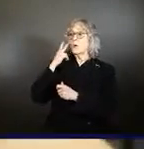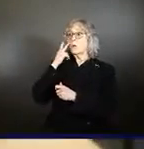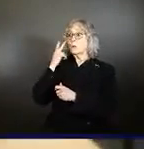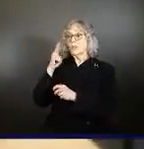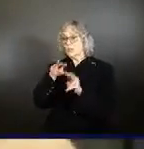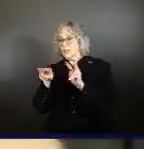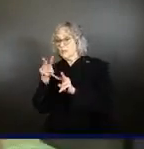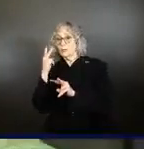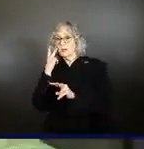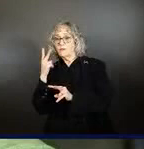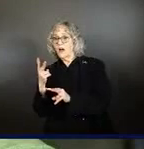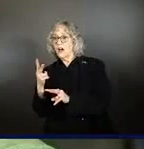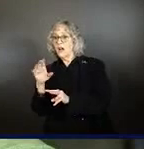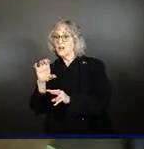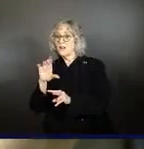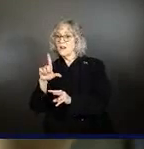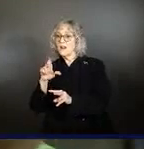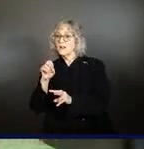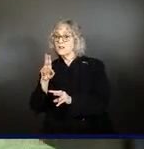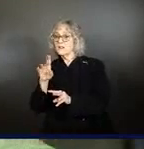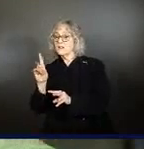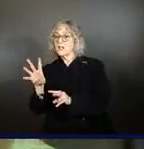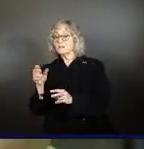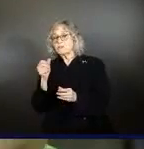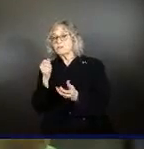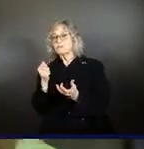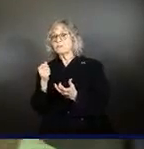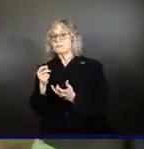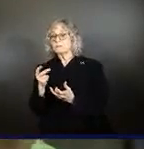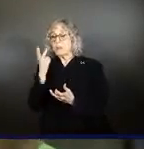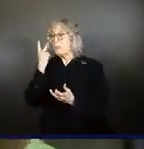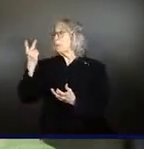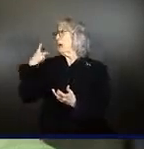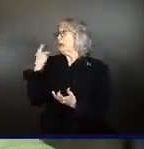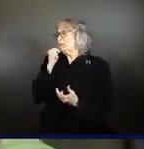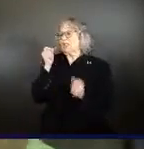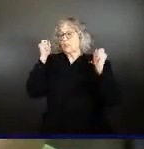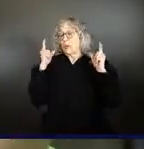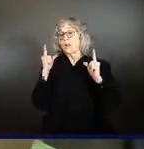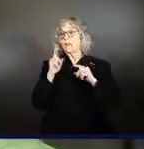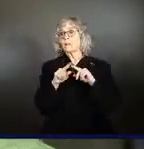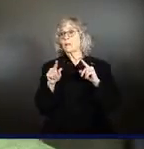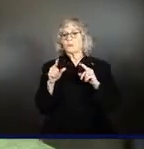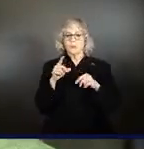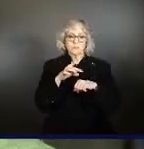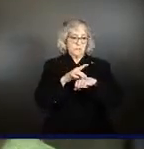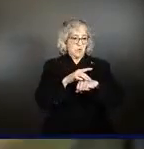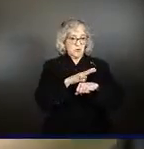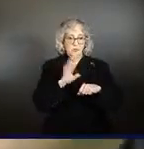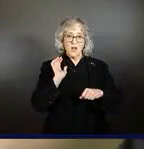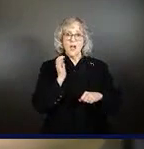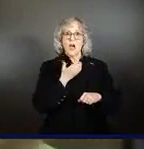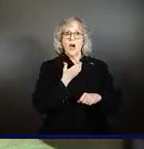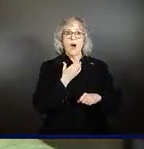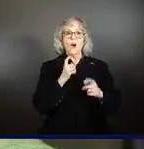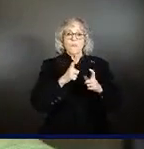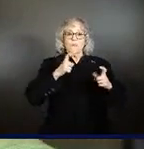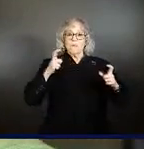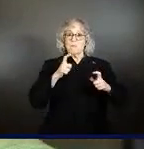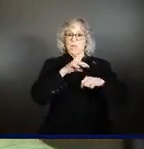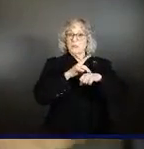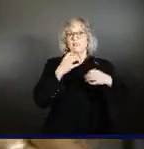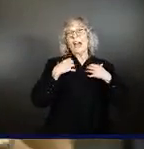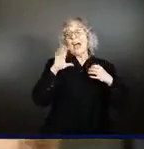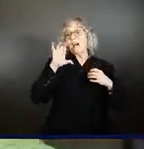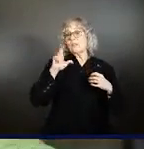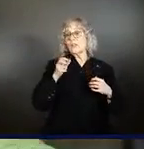clouds. And that's no surprise if you, like in retrospective, that was no surprise. Because when you look at the solar system, all giant planets have clouds. But